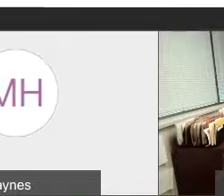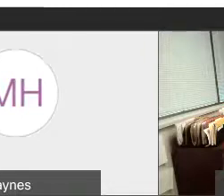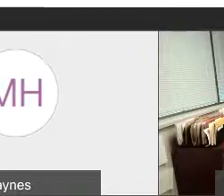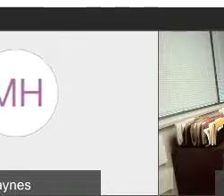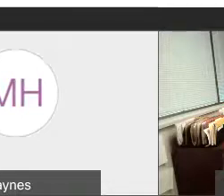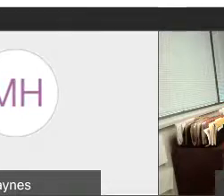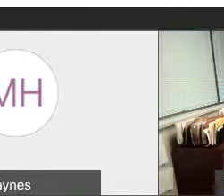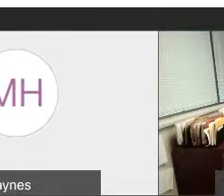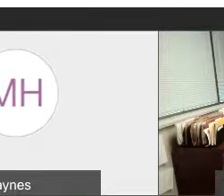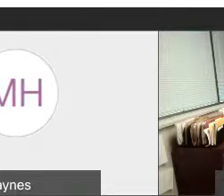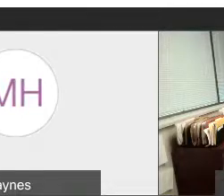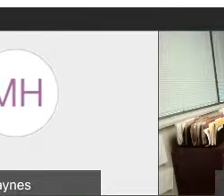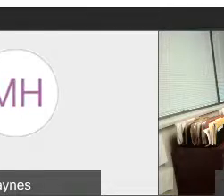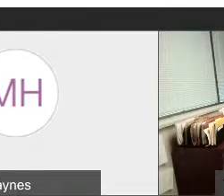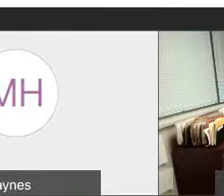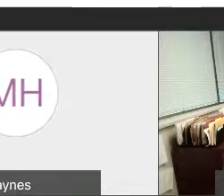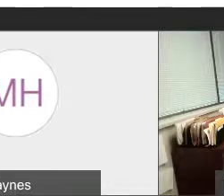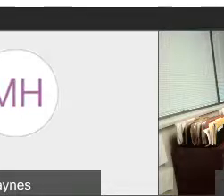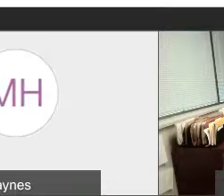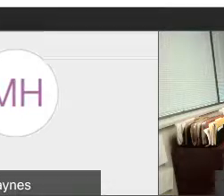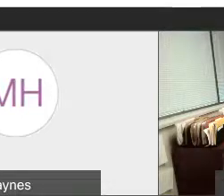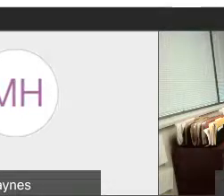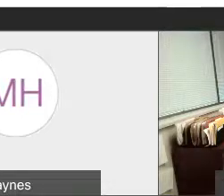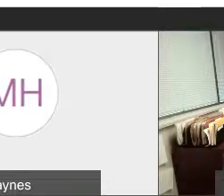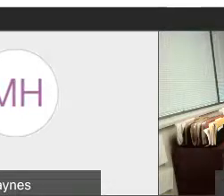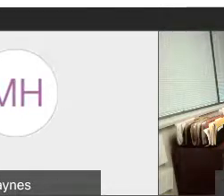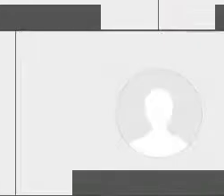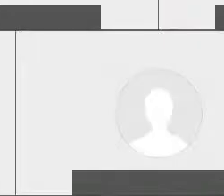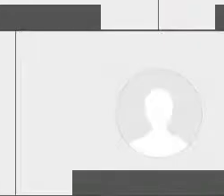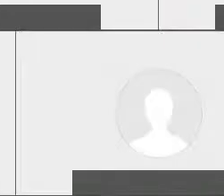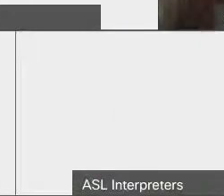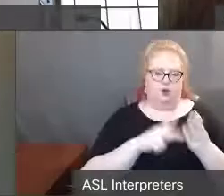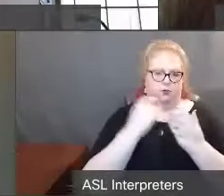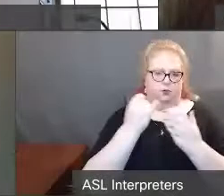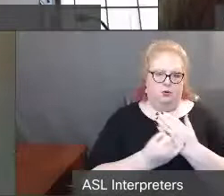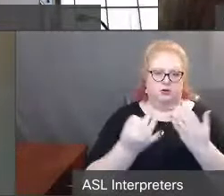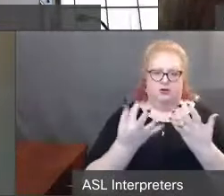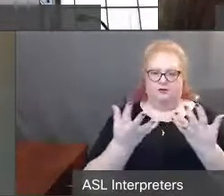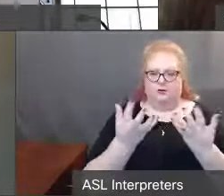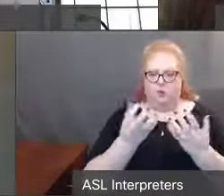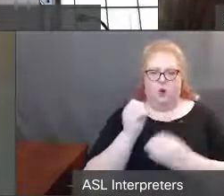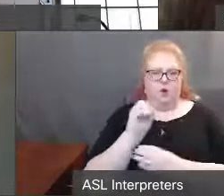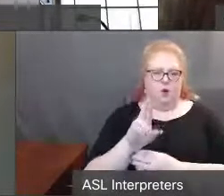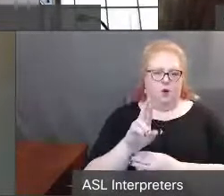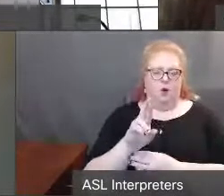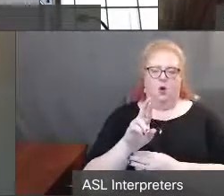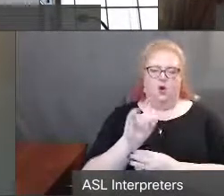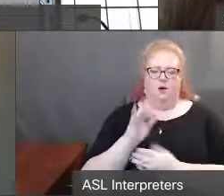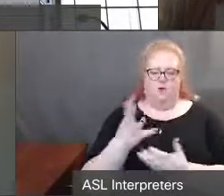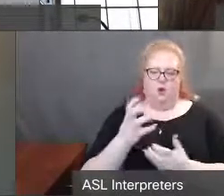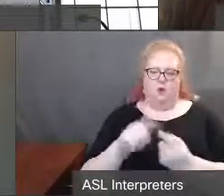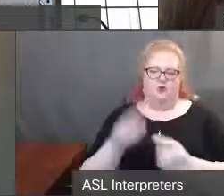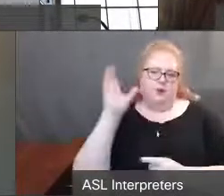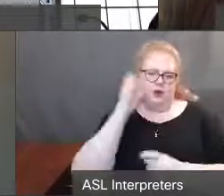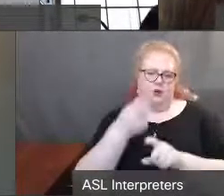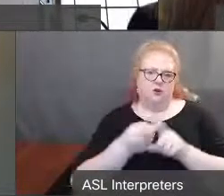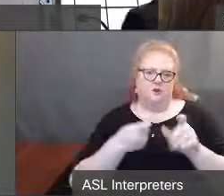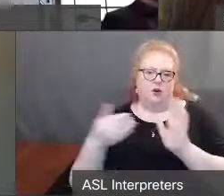Okay, you certainly can describe the project if you'd like, or certainly if you want to hear from the opposition, that's your option as well.